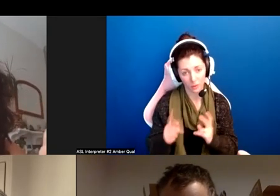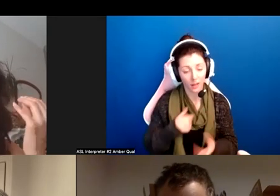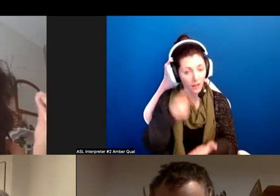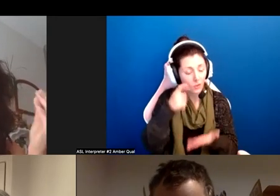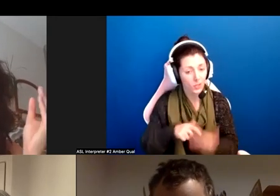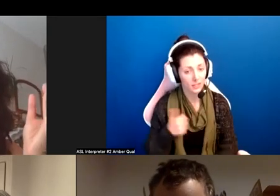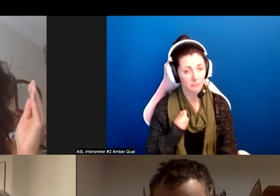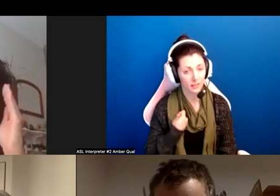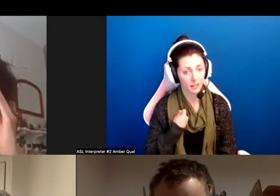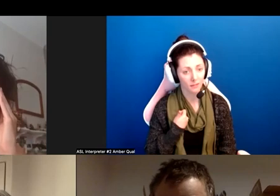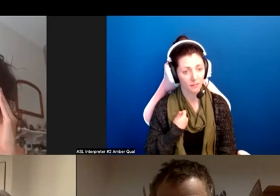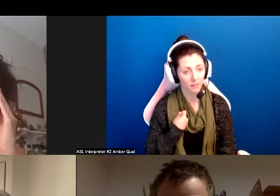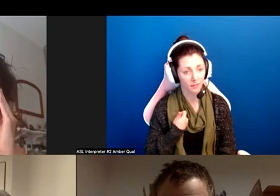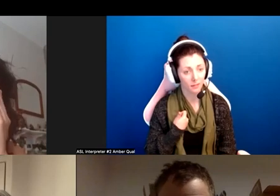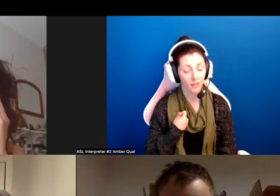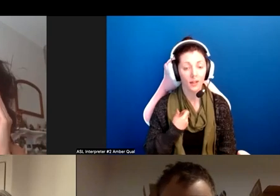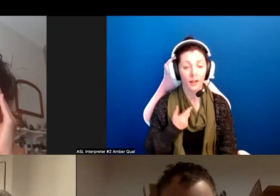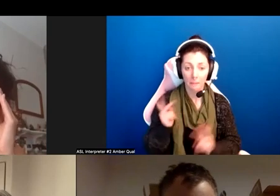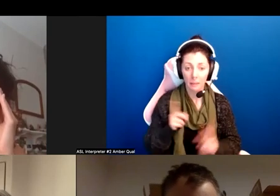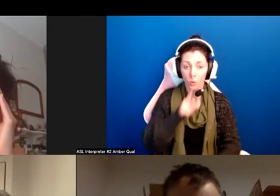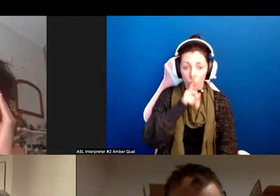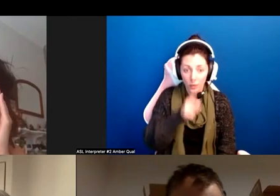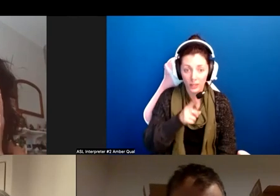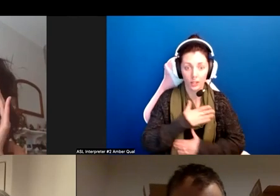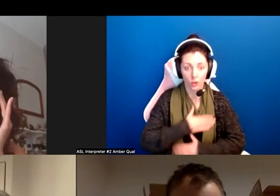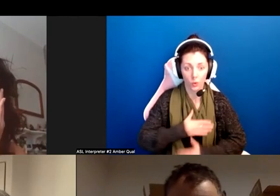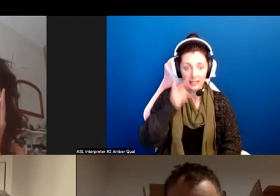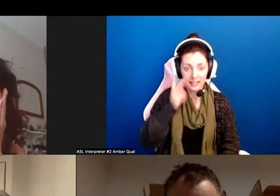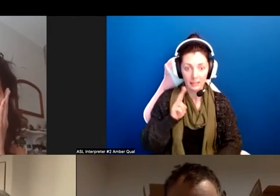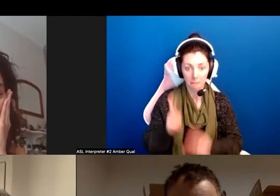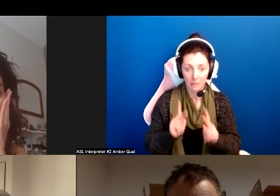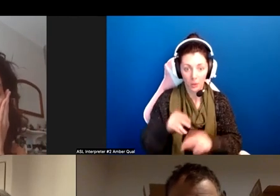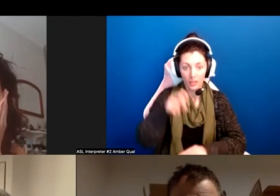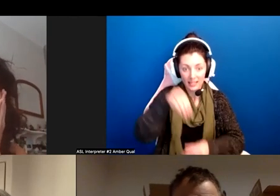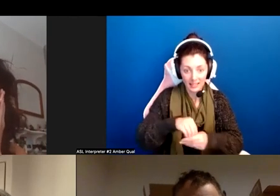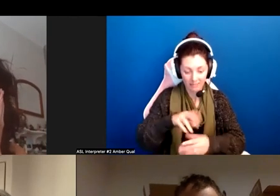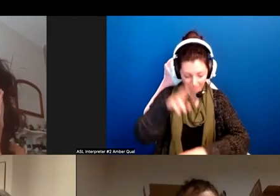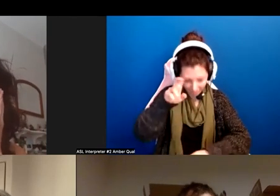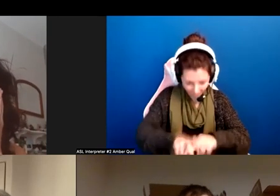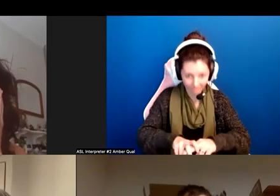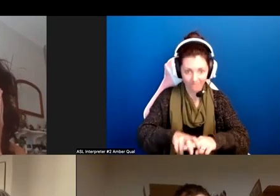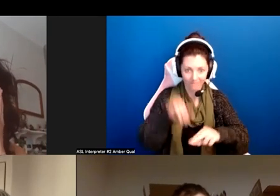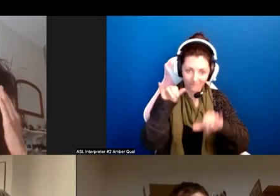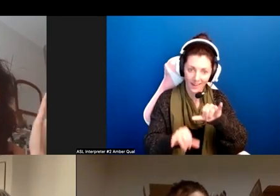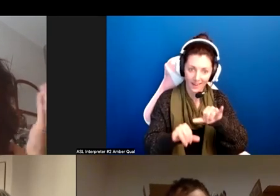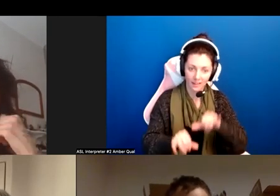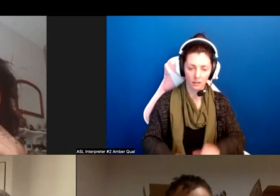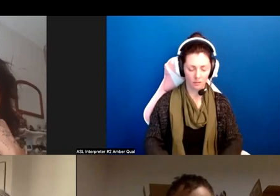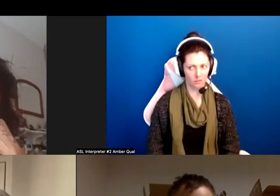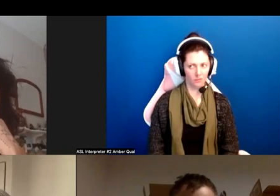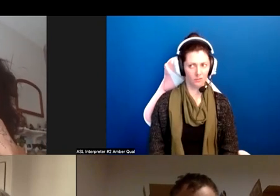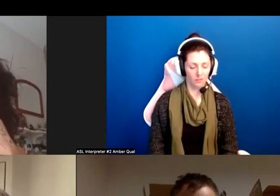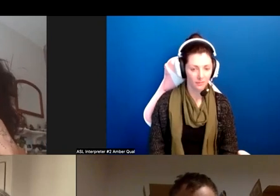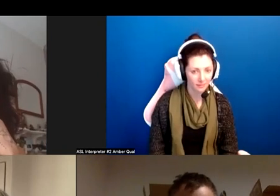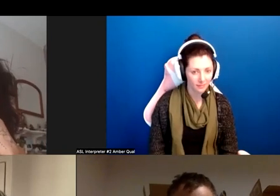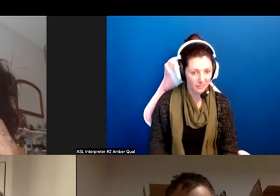really like bums on seats, and it's like, we don't have to do that. And so, yeah, I feel for people